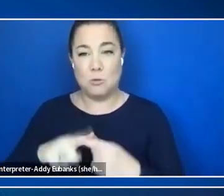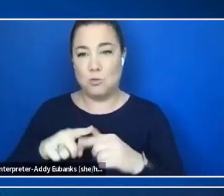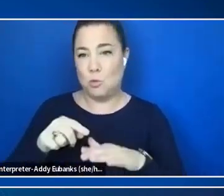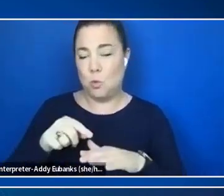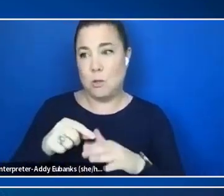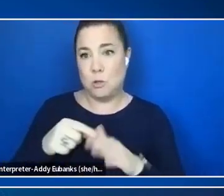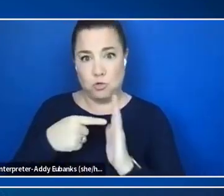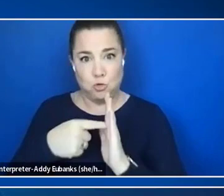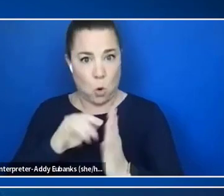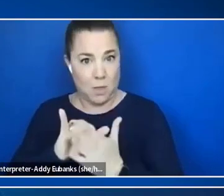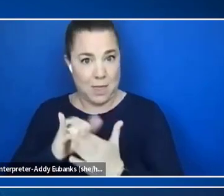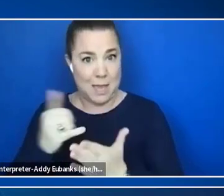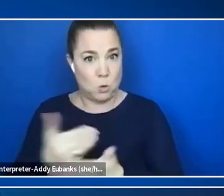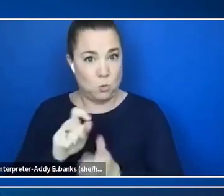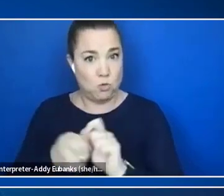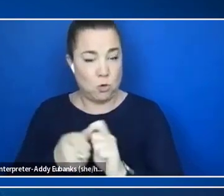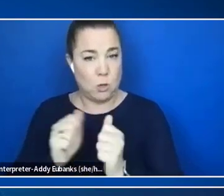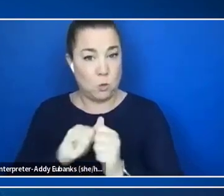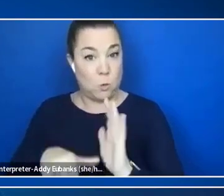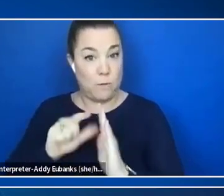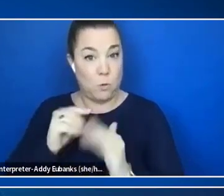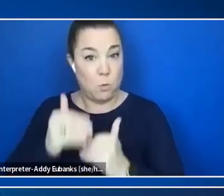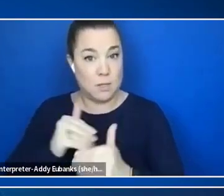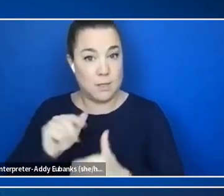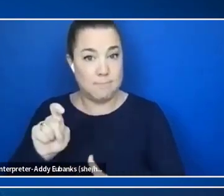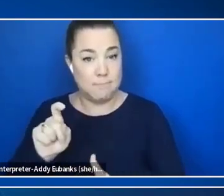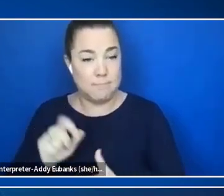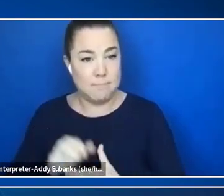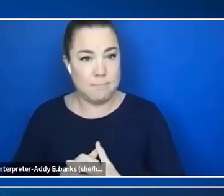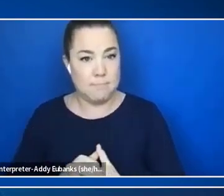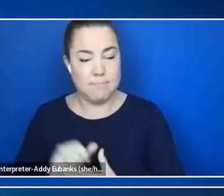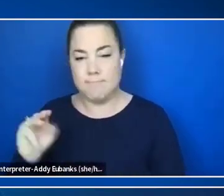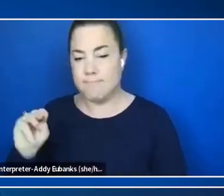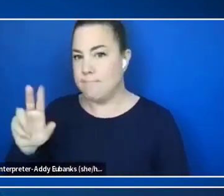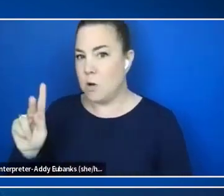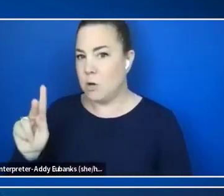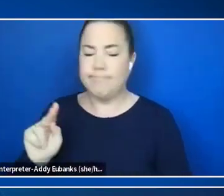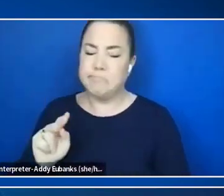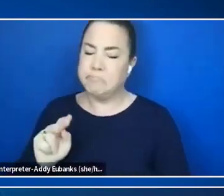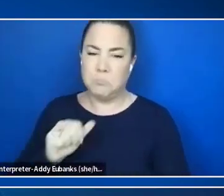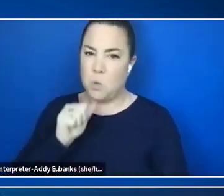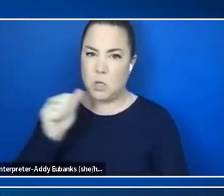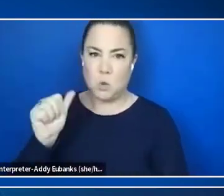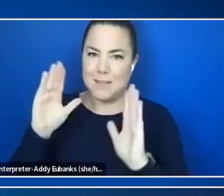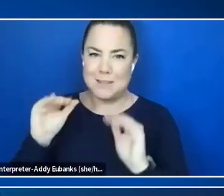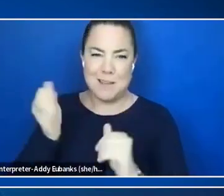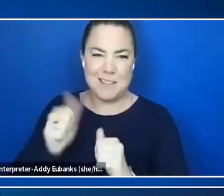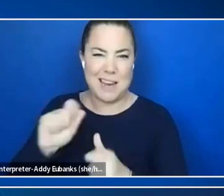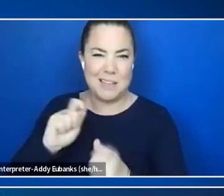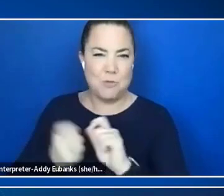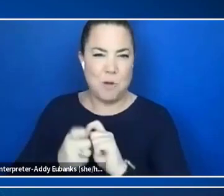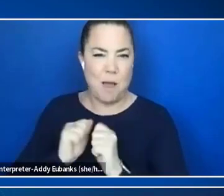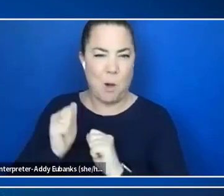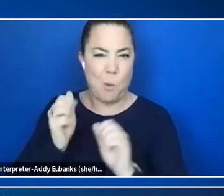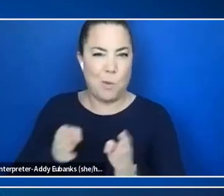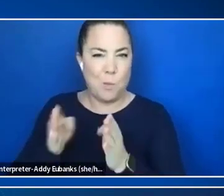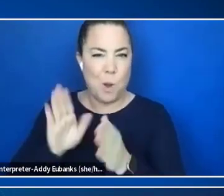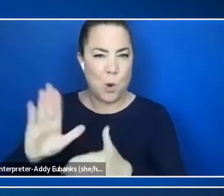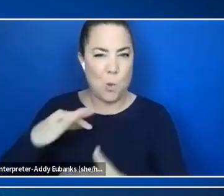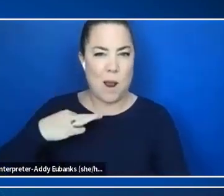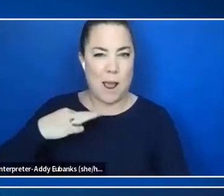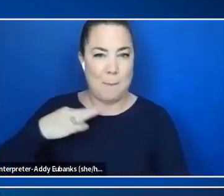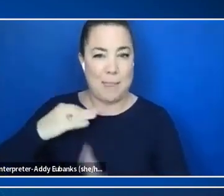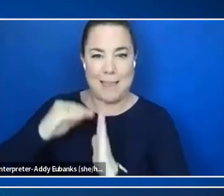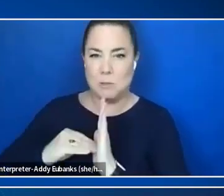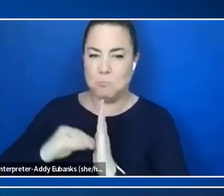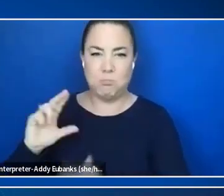process? So we don't anticipate any changes on how you need to prepare your application, but we